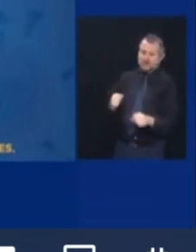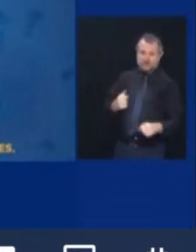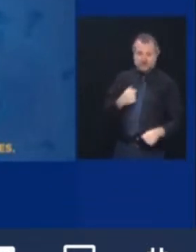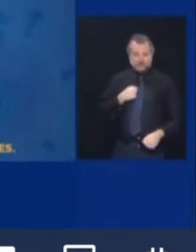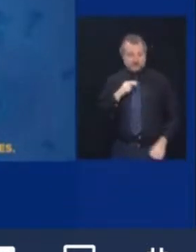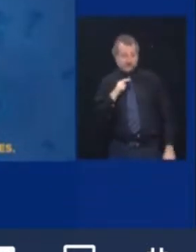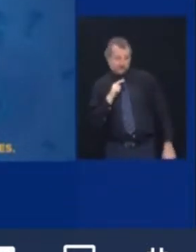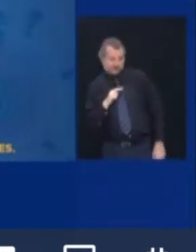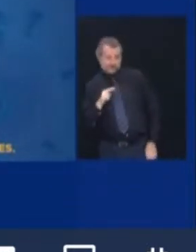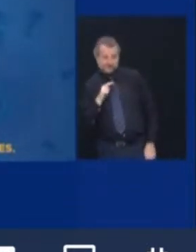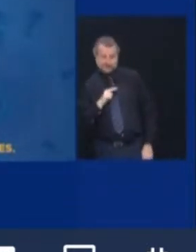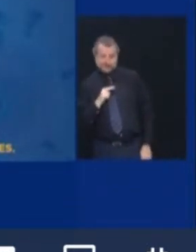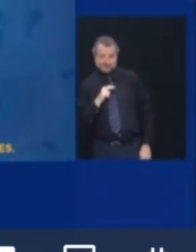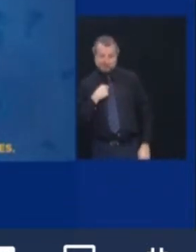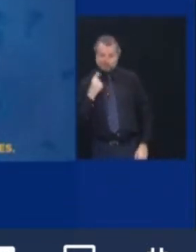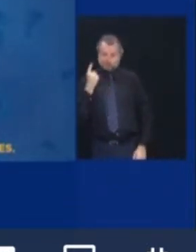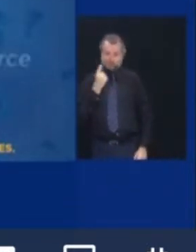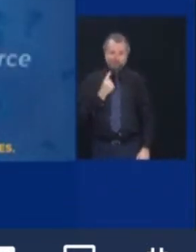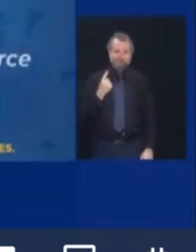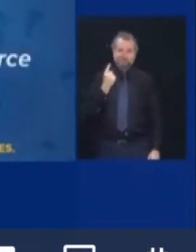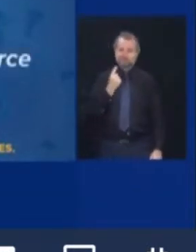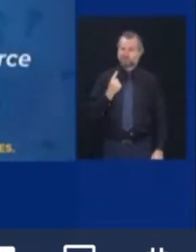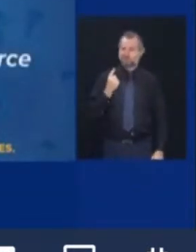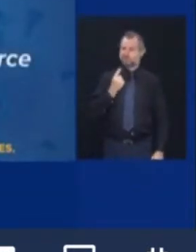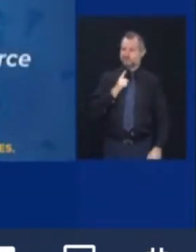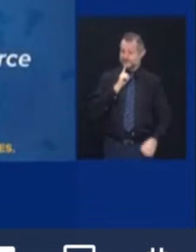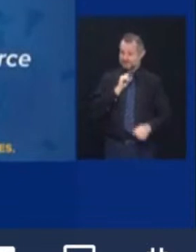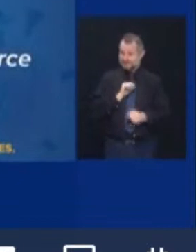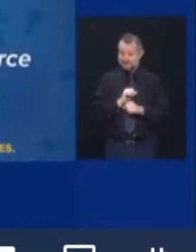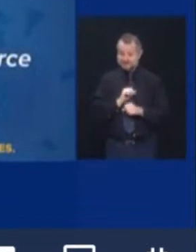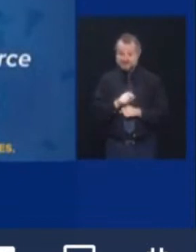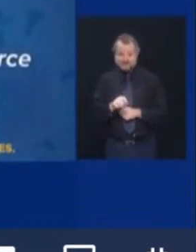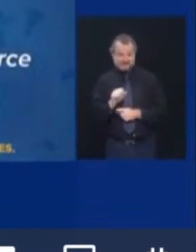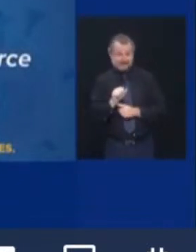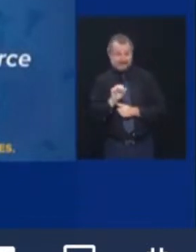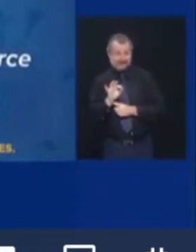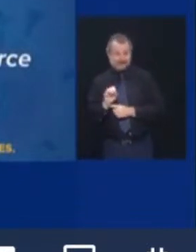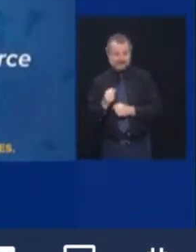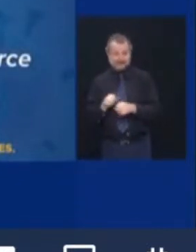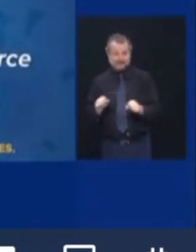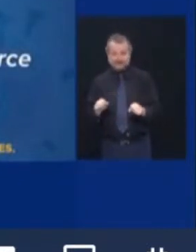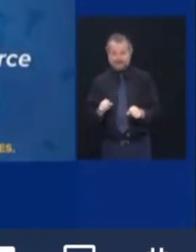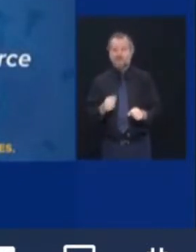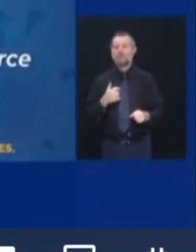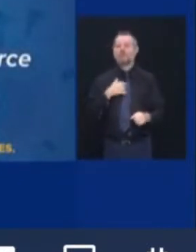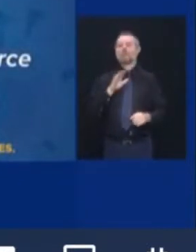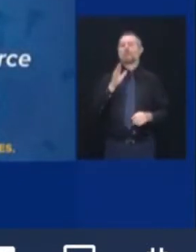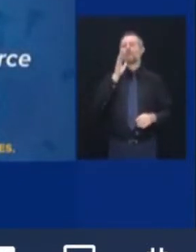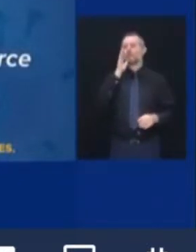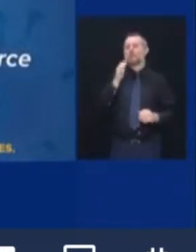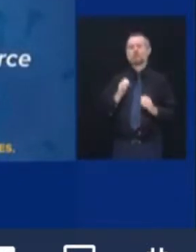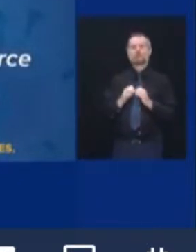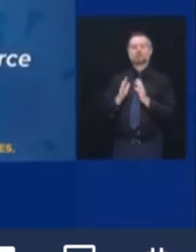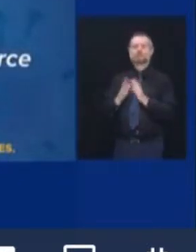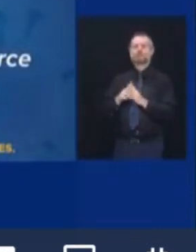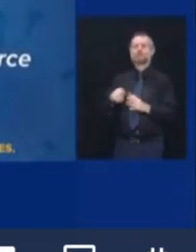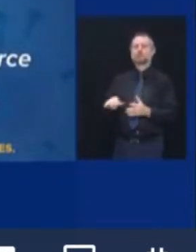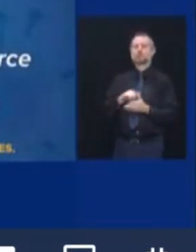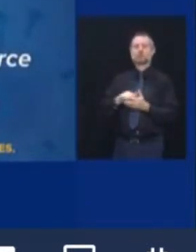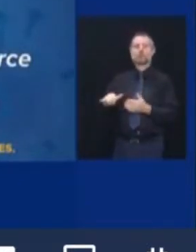somebody question that judgment? New York, we're going to have a New York task force